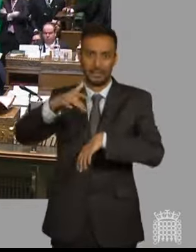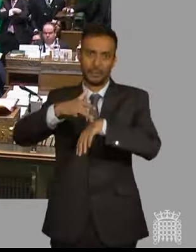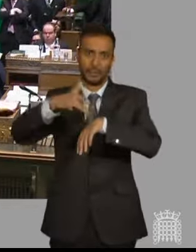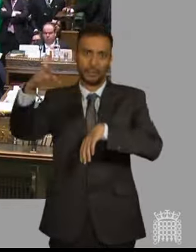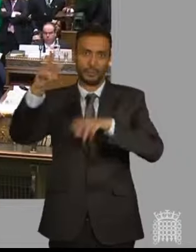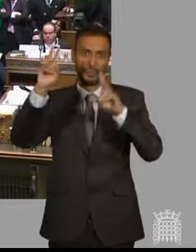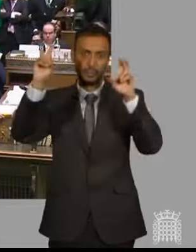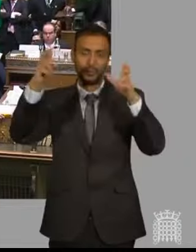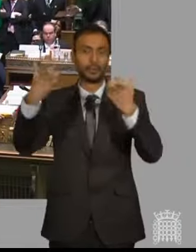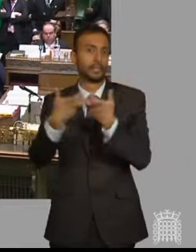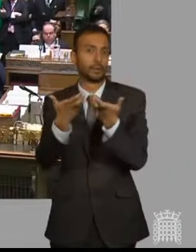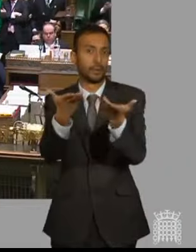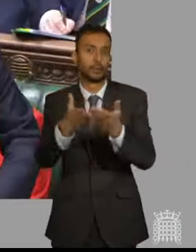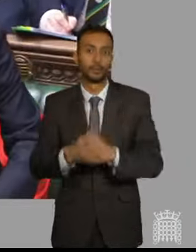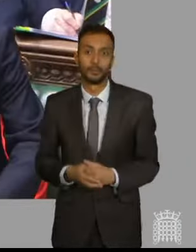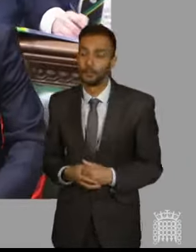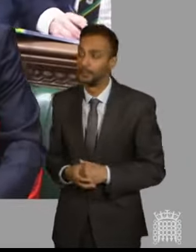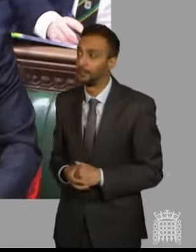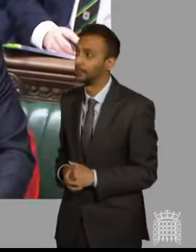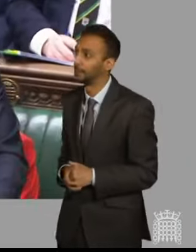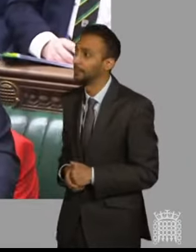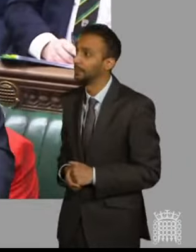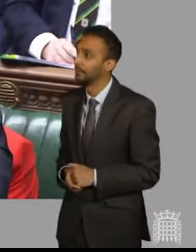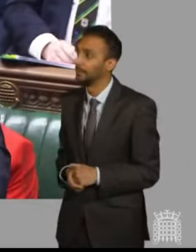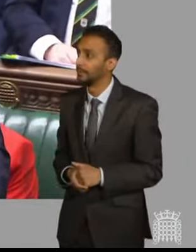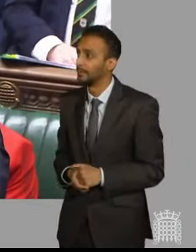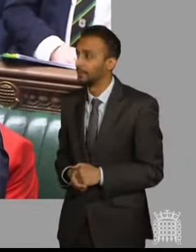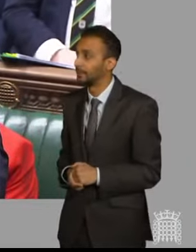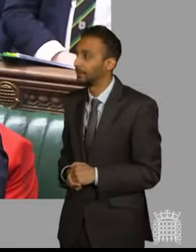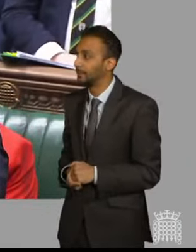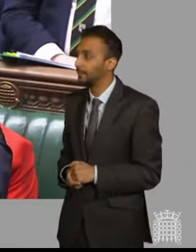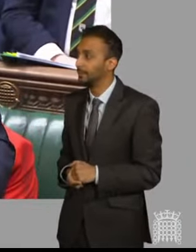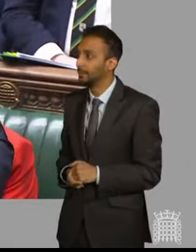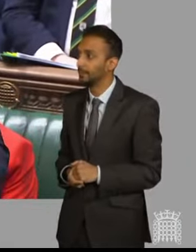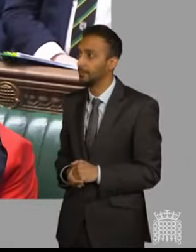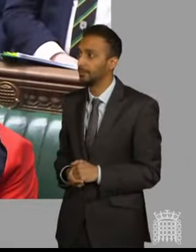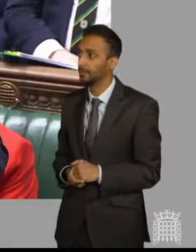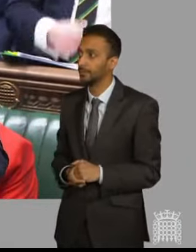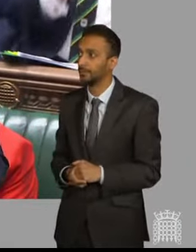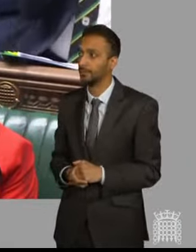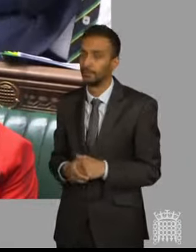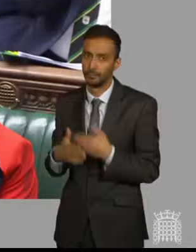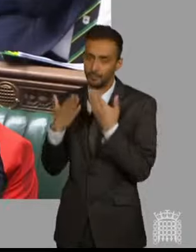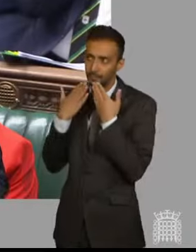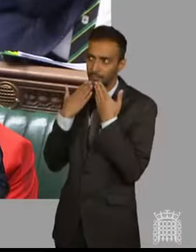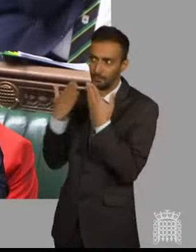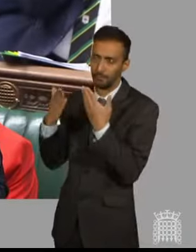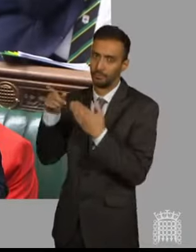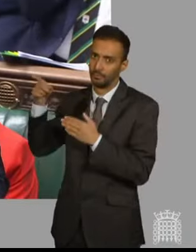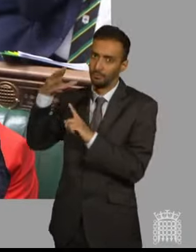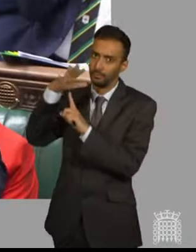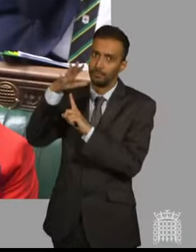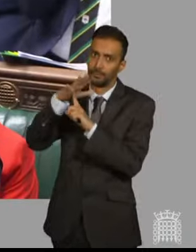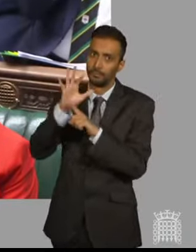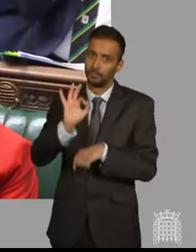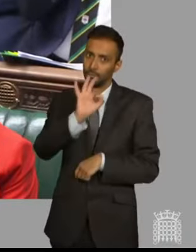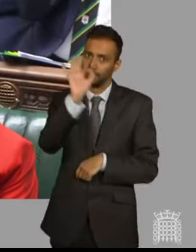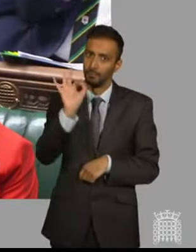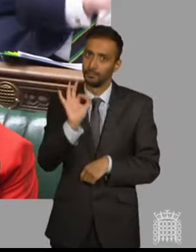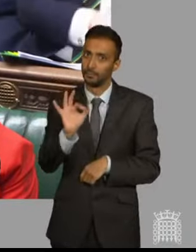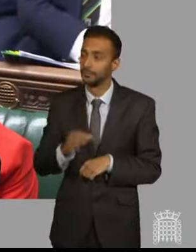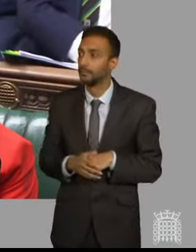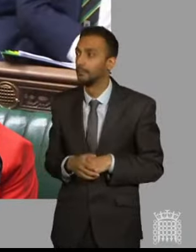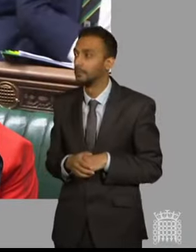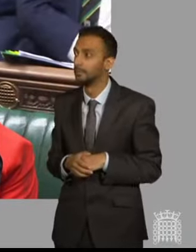Can I thank my honourable friend for her important question and assure her that she's right about the safety and well-being of children being paramount